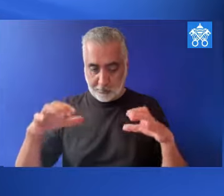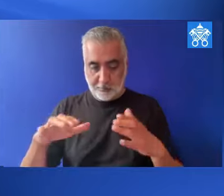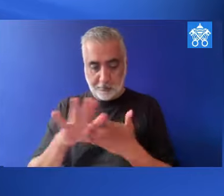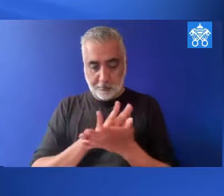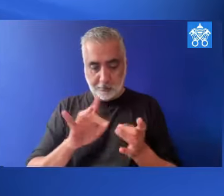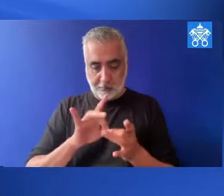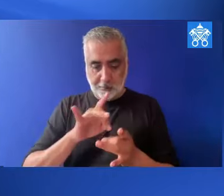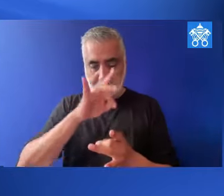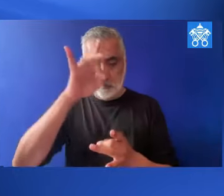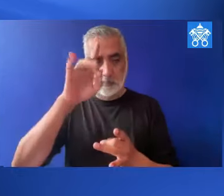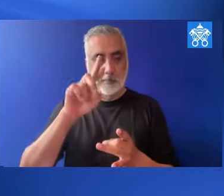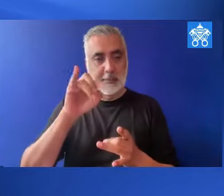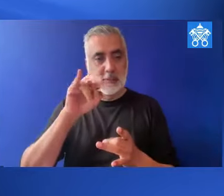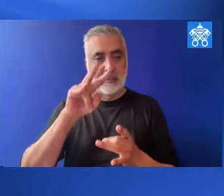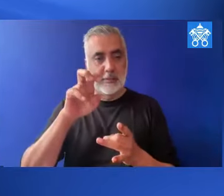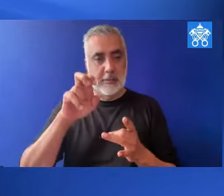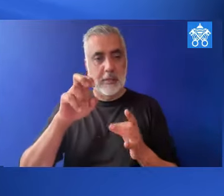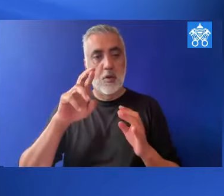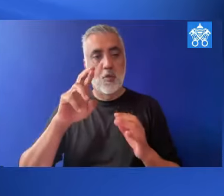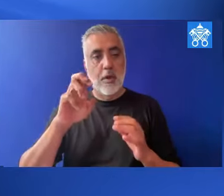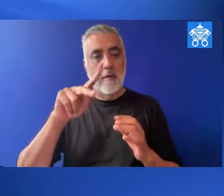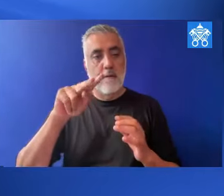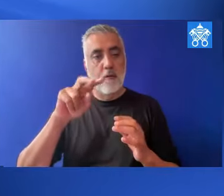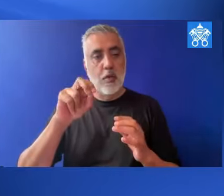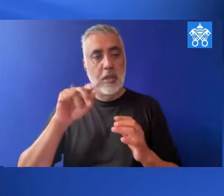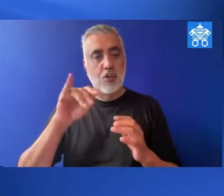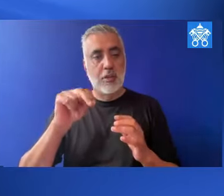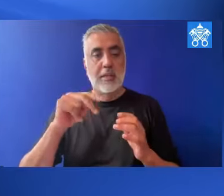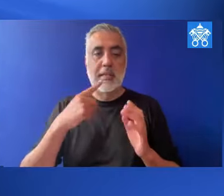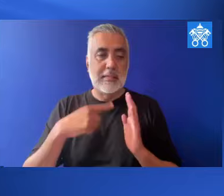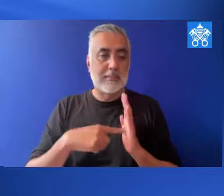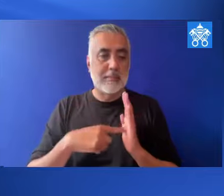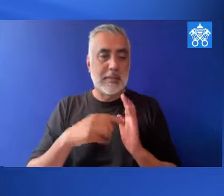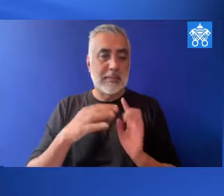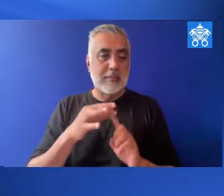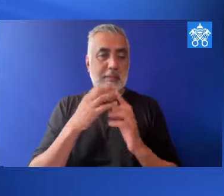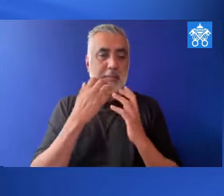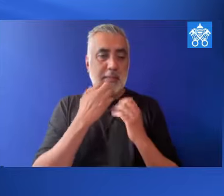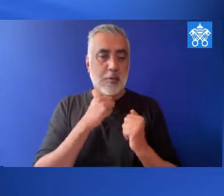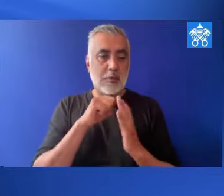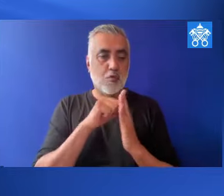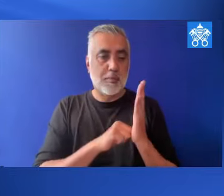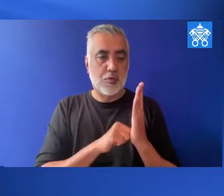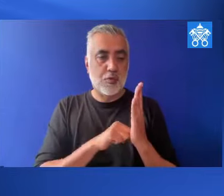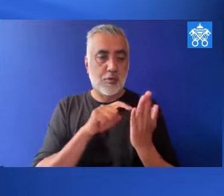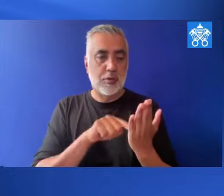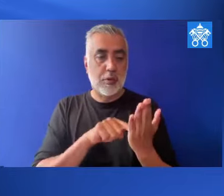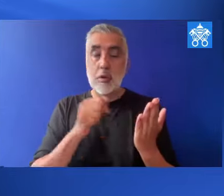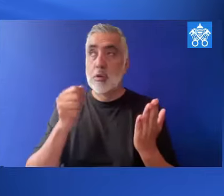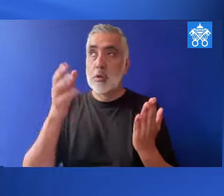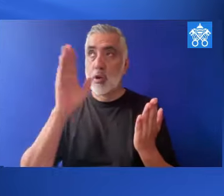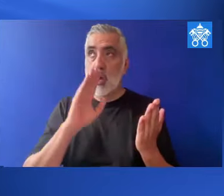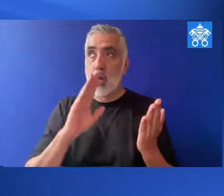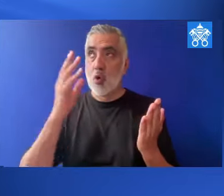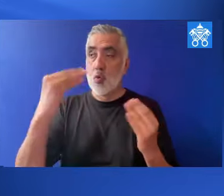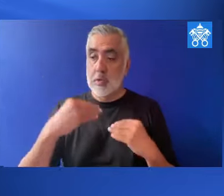Spirit in divine revelation, specifically in sacred scripture. God, who